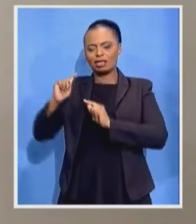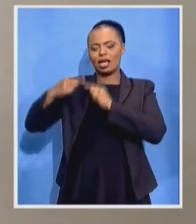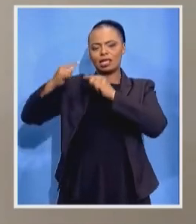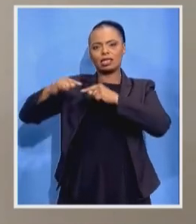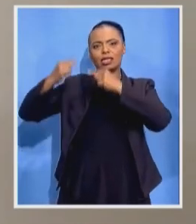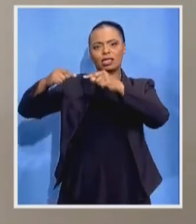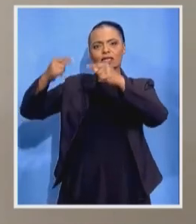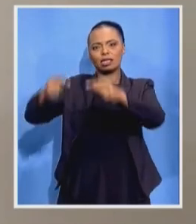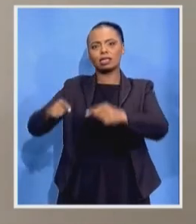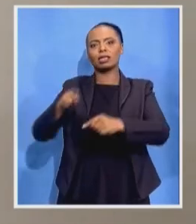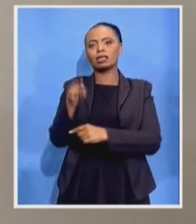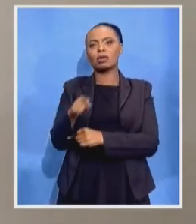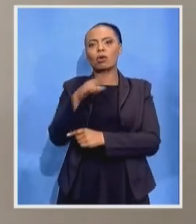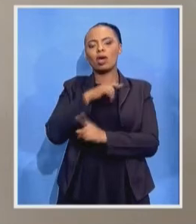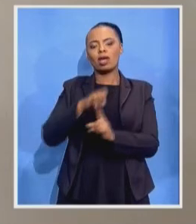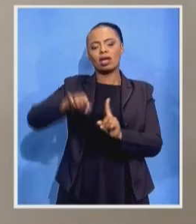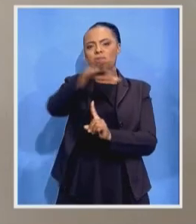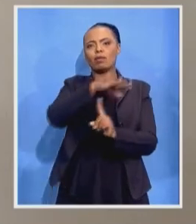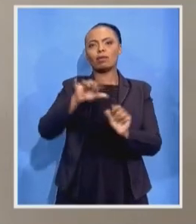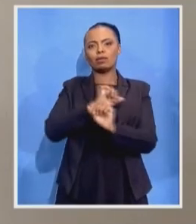polluted.